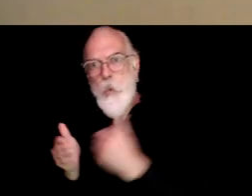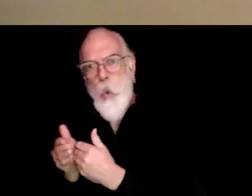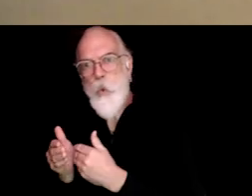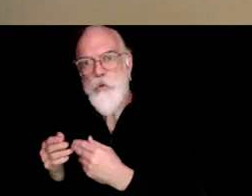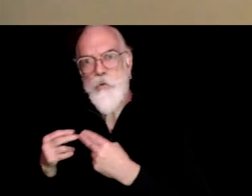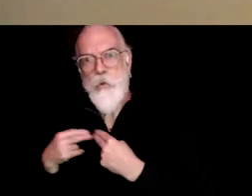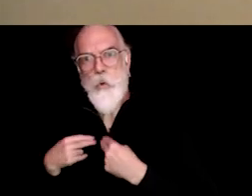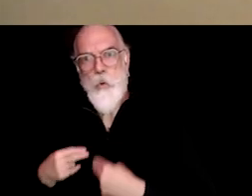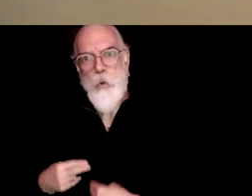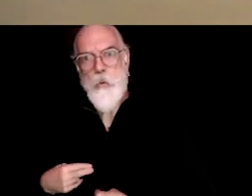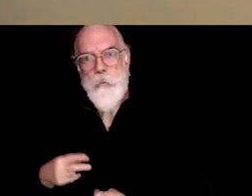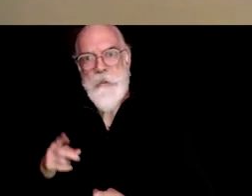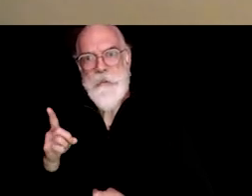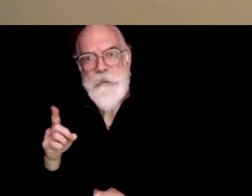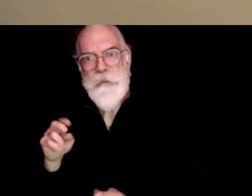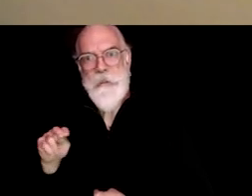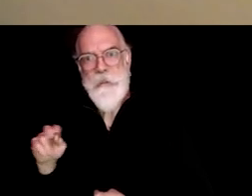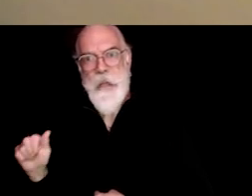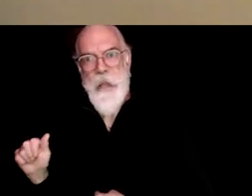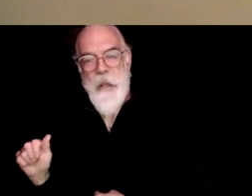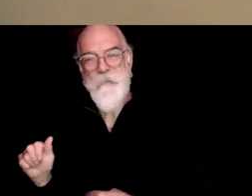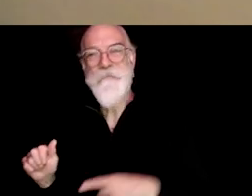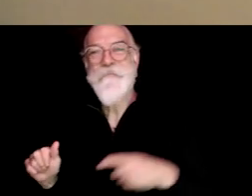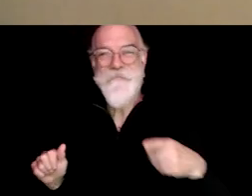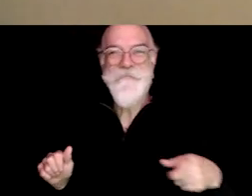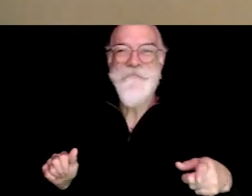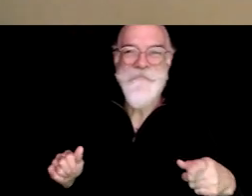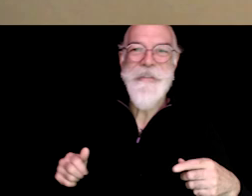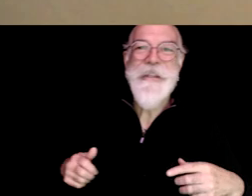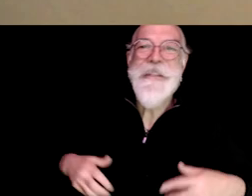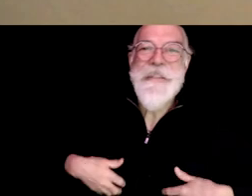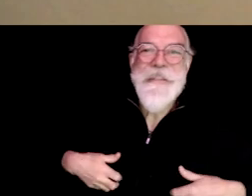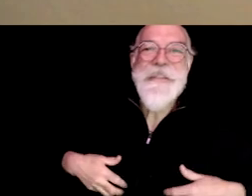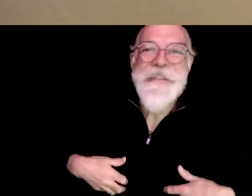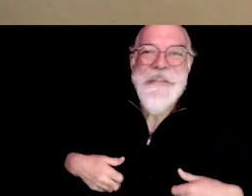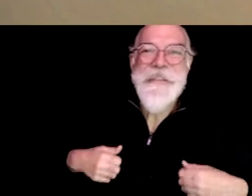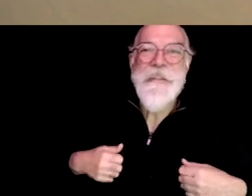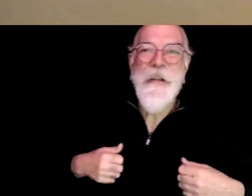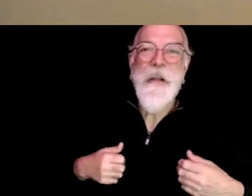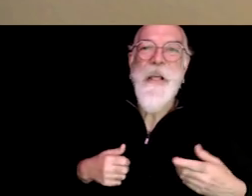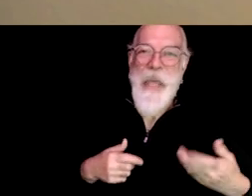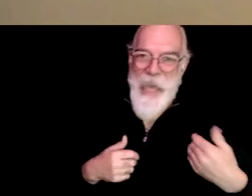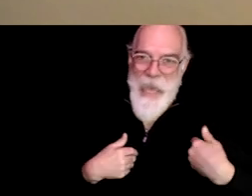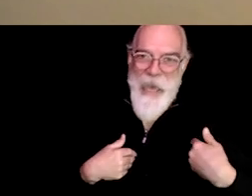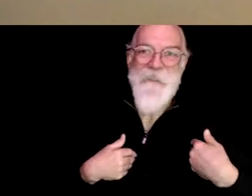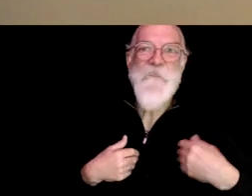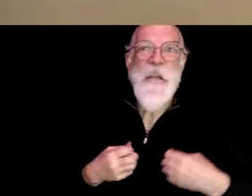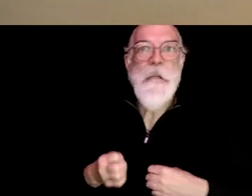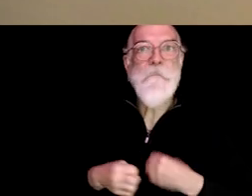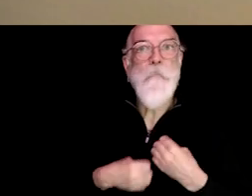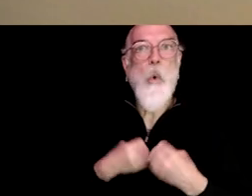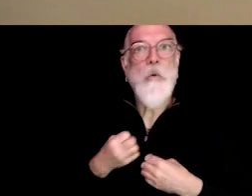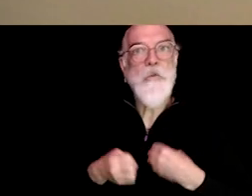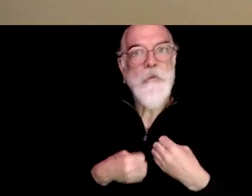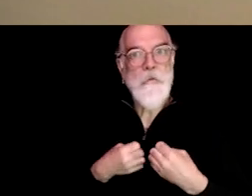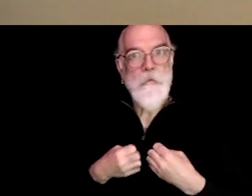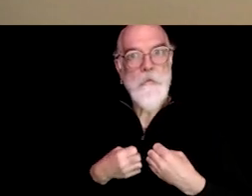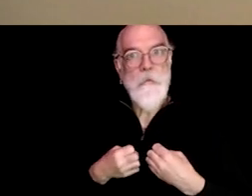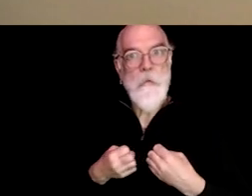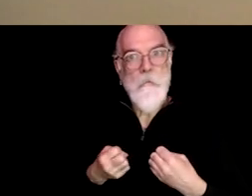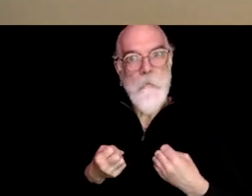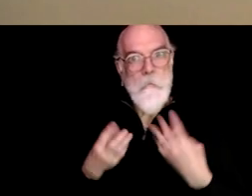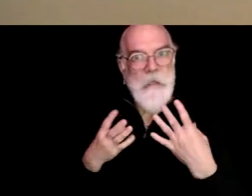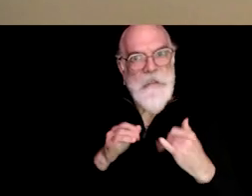particular, that they have emotion, have many human